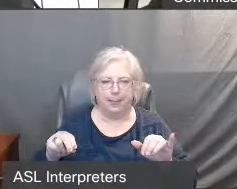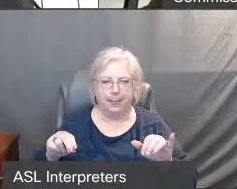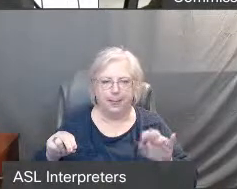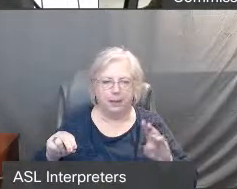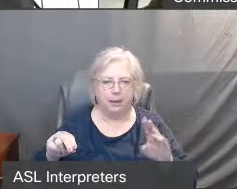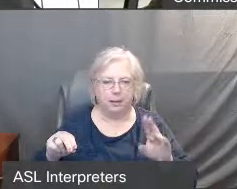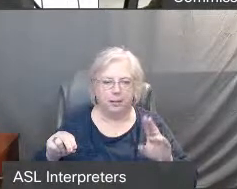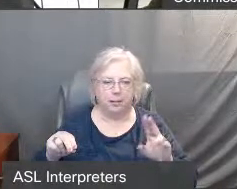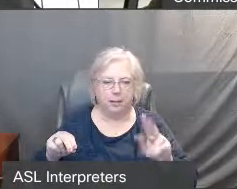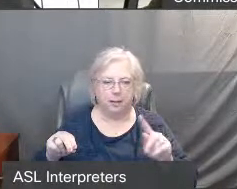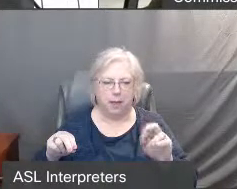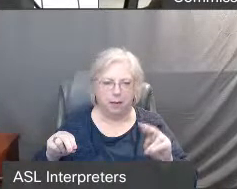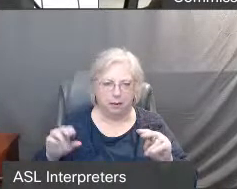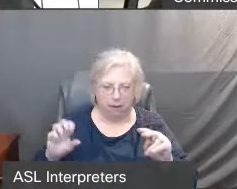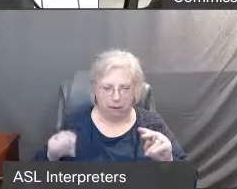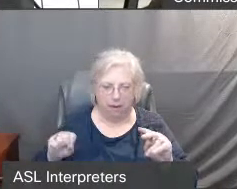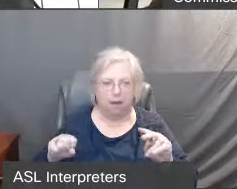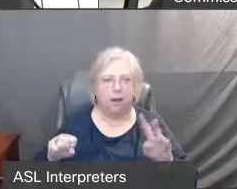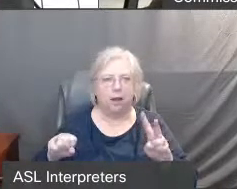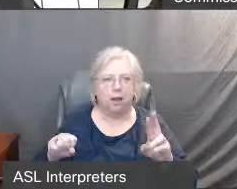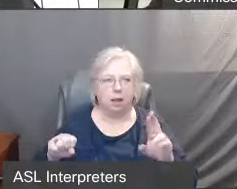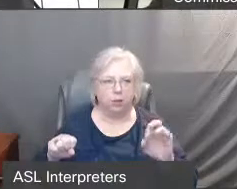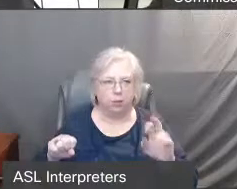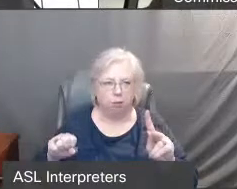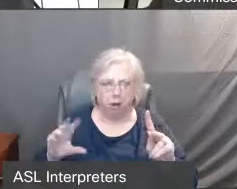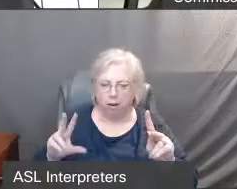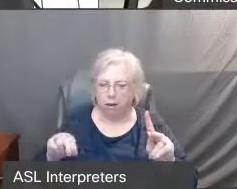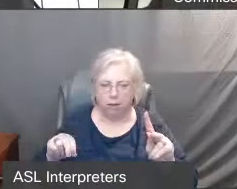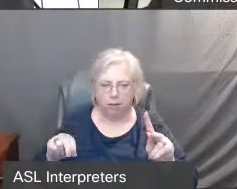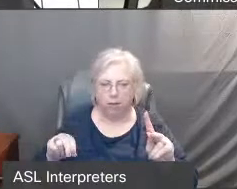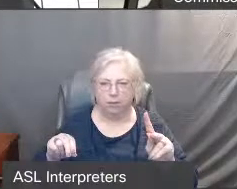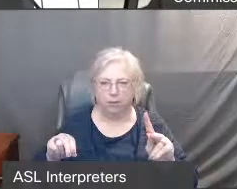Button? Yes. Brock? No.